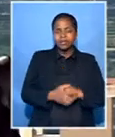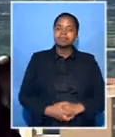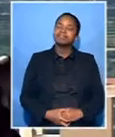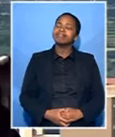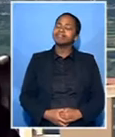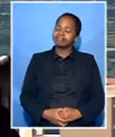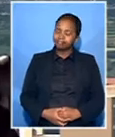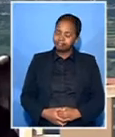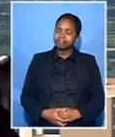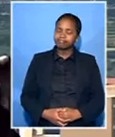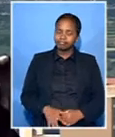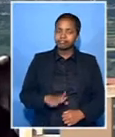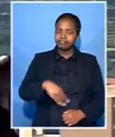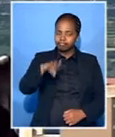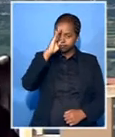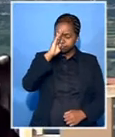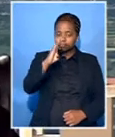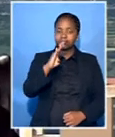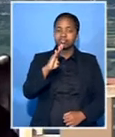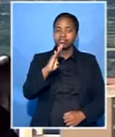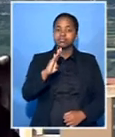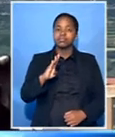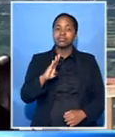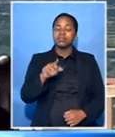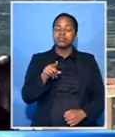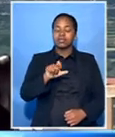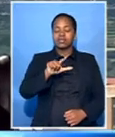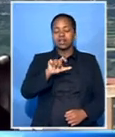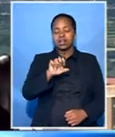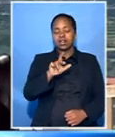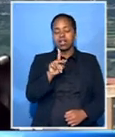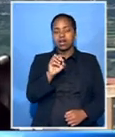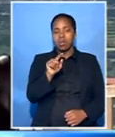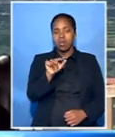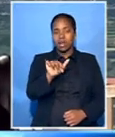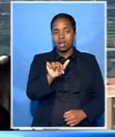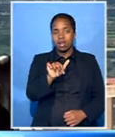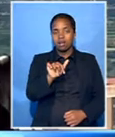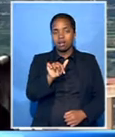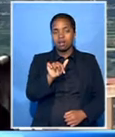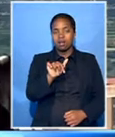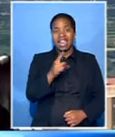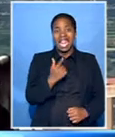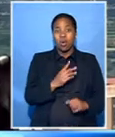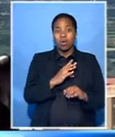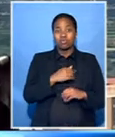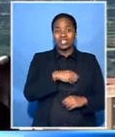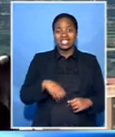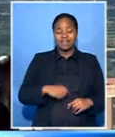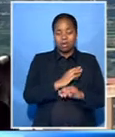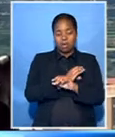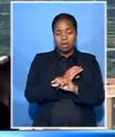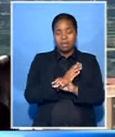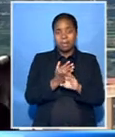saw the former Defense Minister Mosioua Lekota taking the stand earlier this evening.